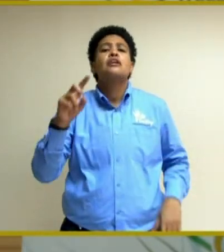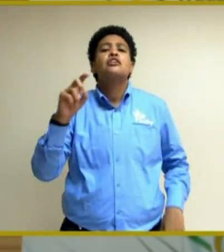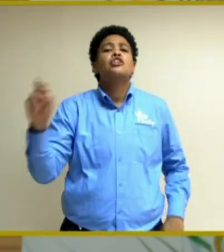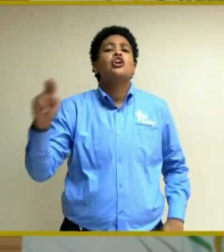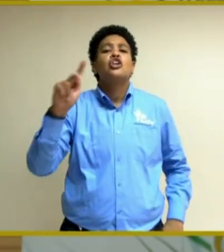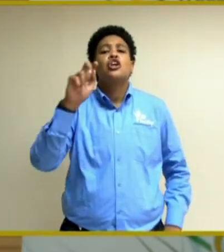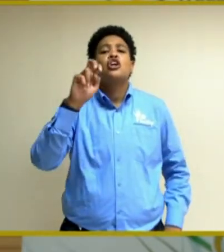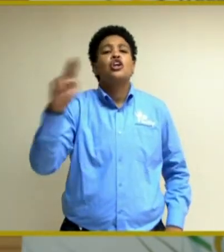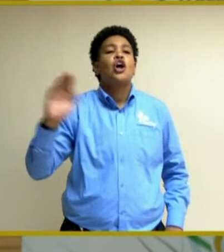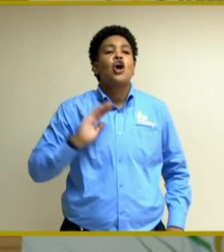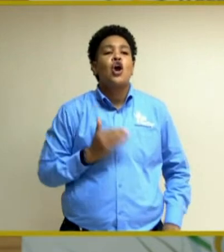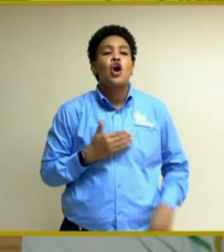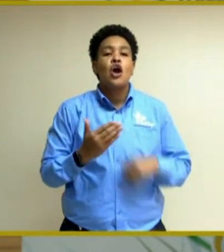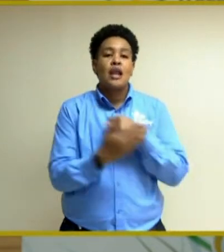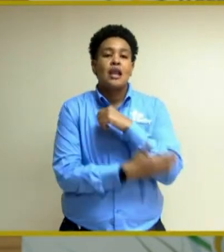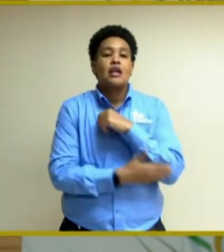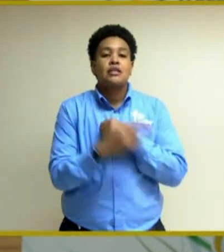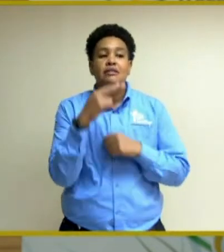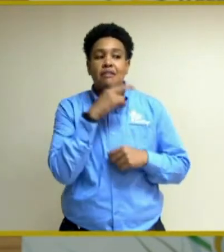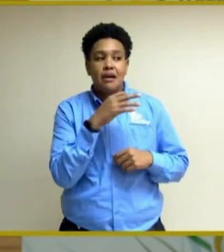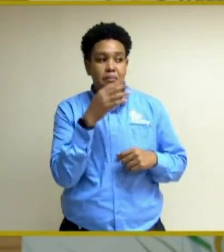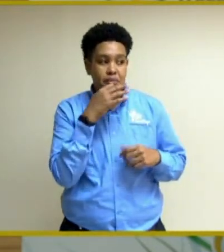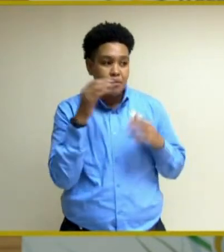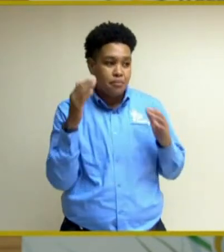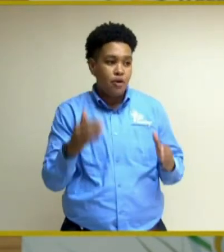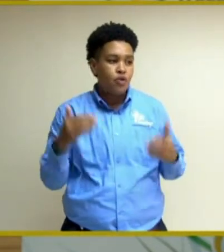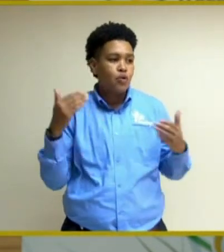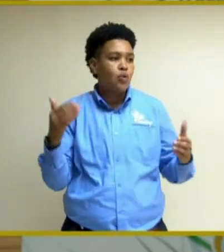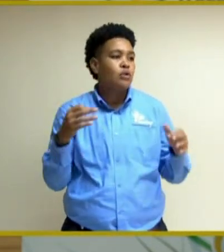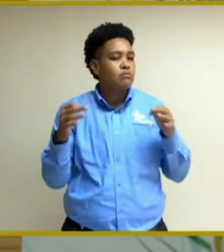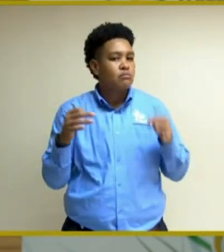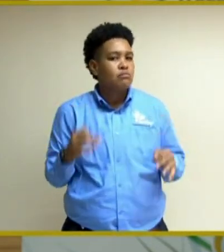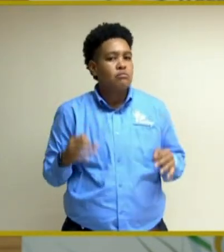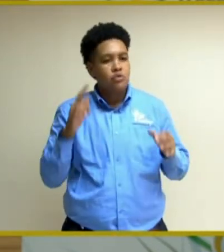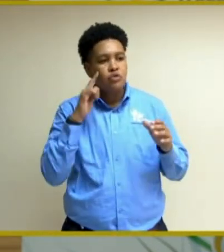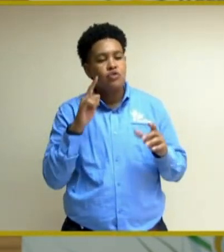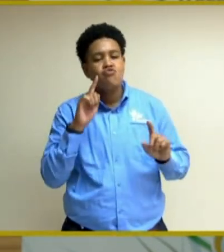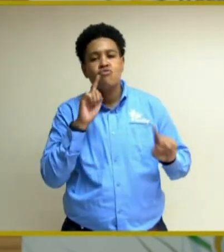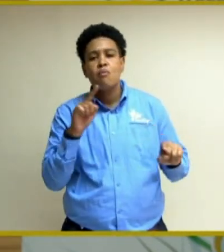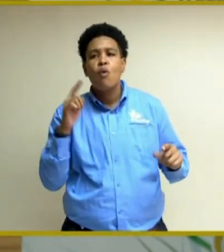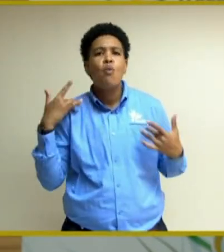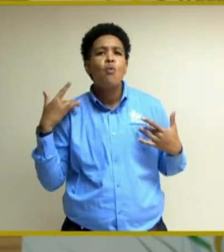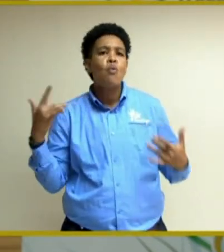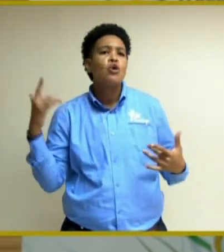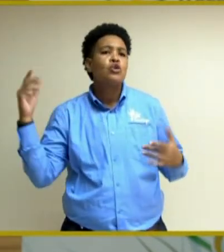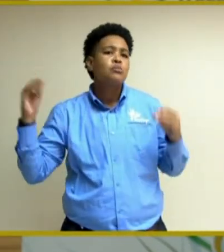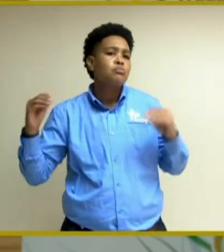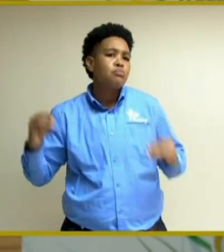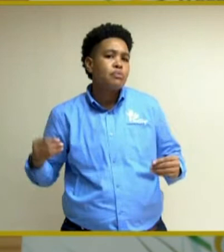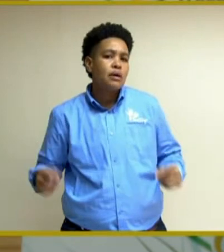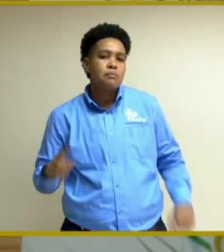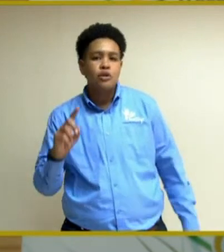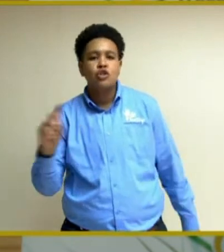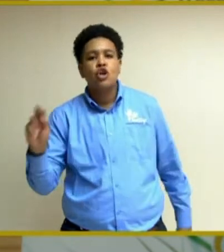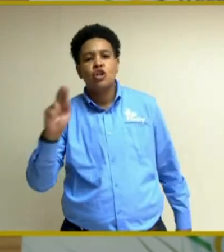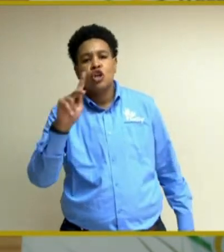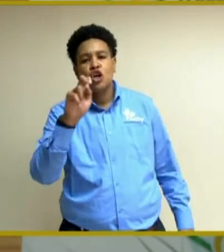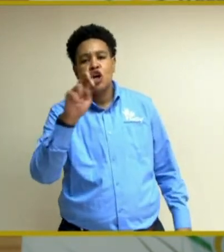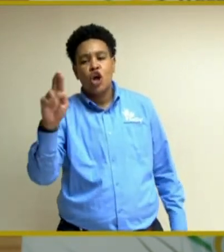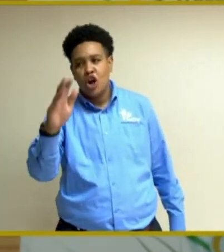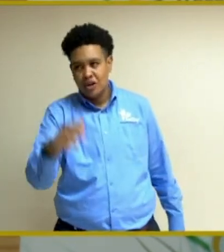our national epidemiologist, to go right into the latest surveillance report. Dr. Webster Carr.